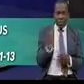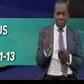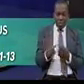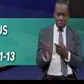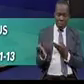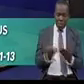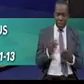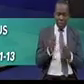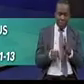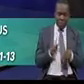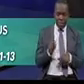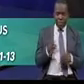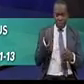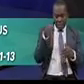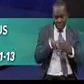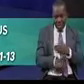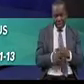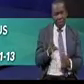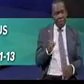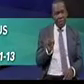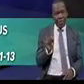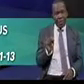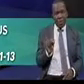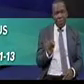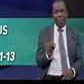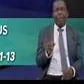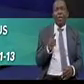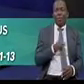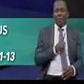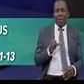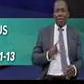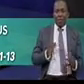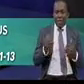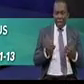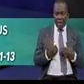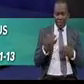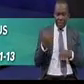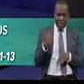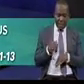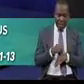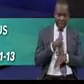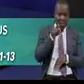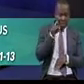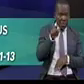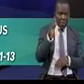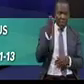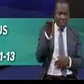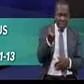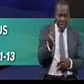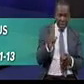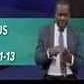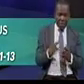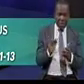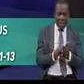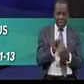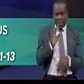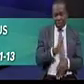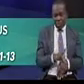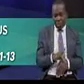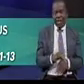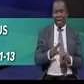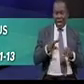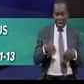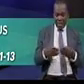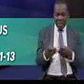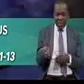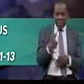why God sent me to that conference. I know now why God gave me this gift. It's for the perfecting